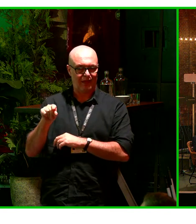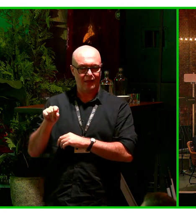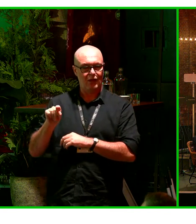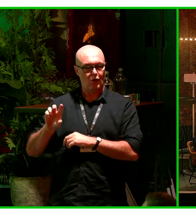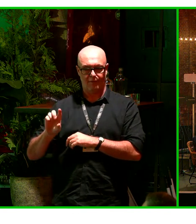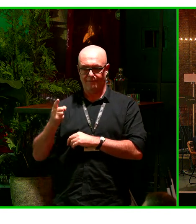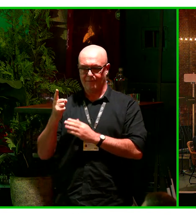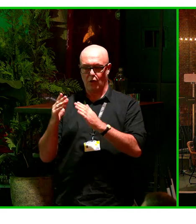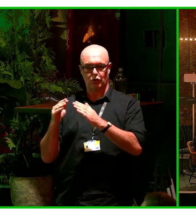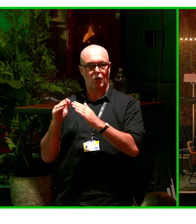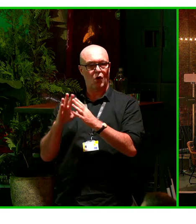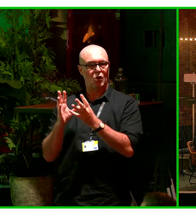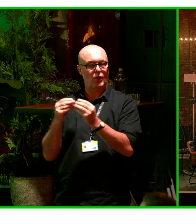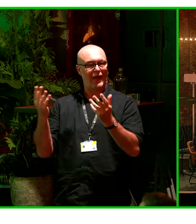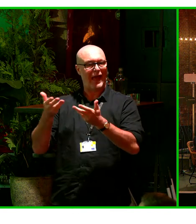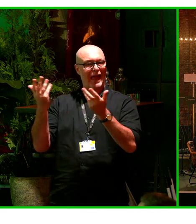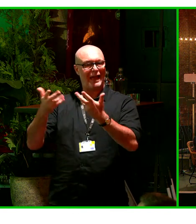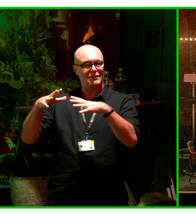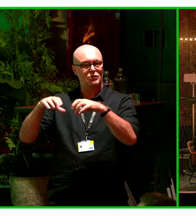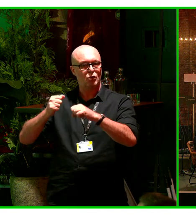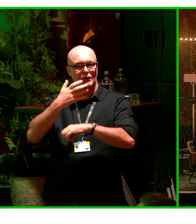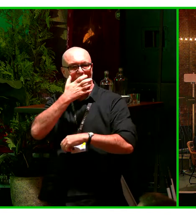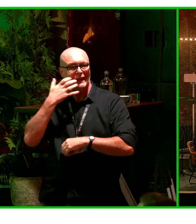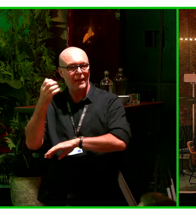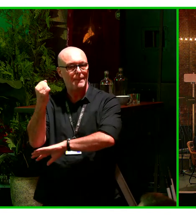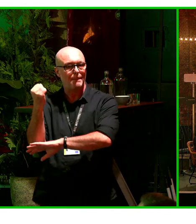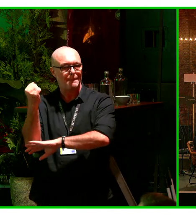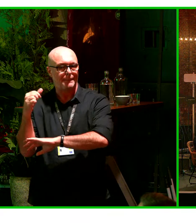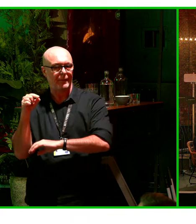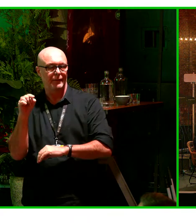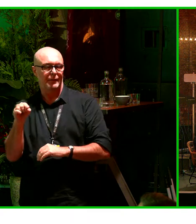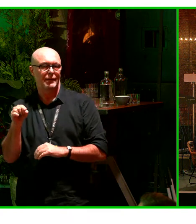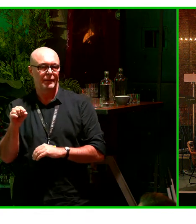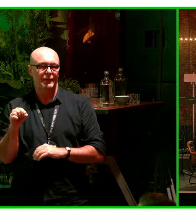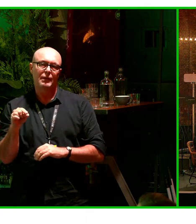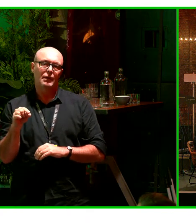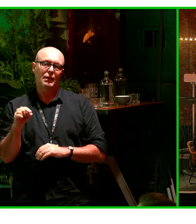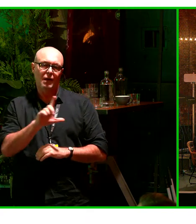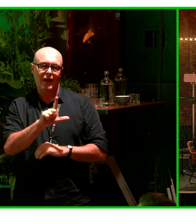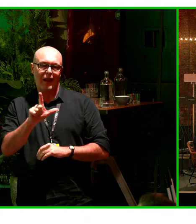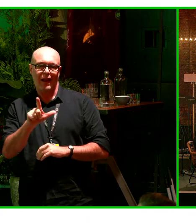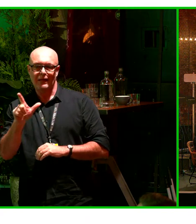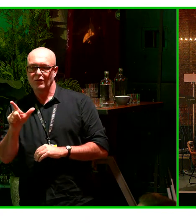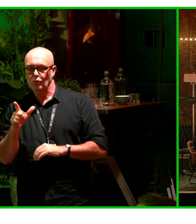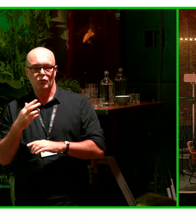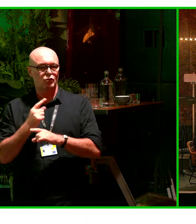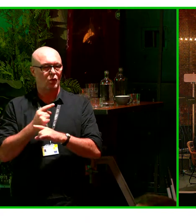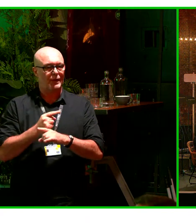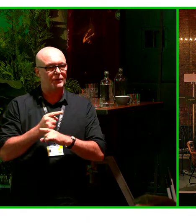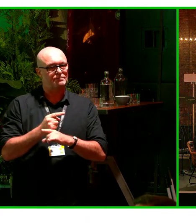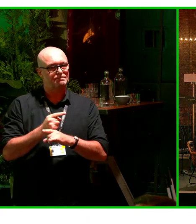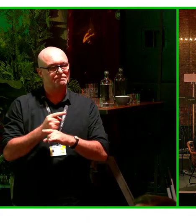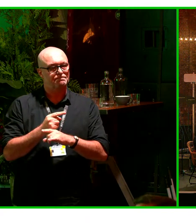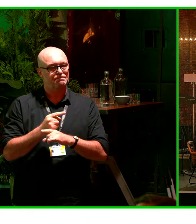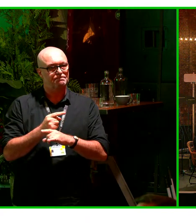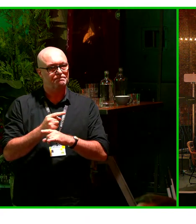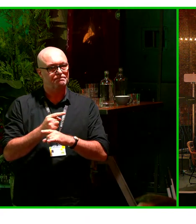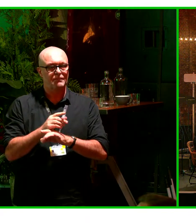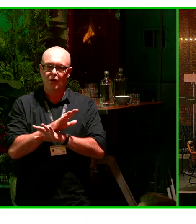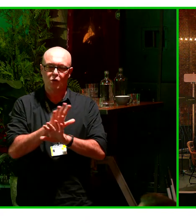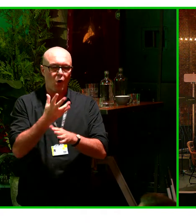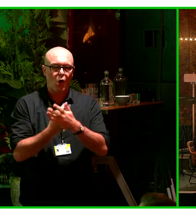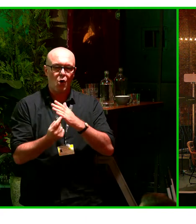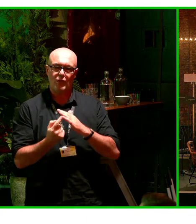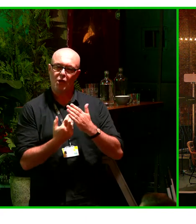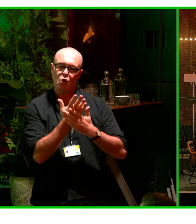hooked up with the air source heat pumps. But what some of the colleagues will talk about shortly is not just new builds,